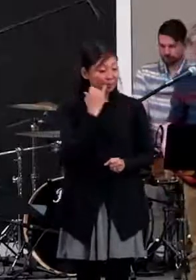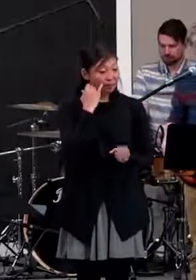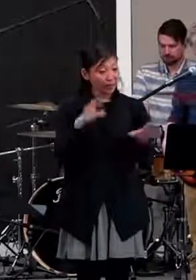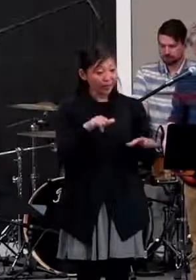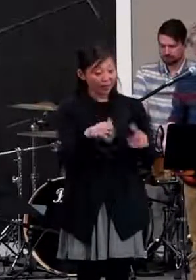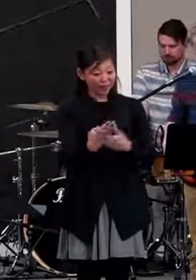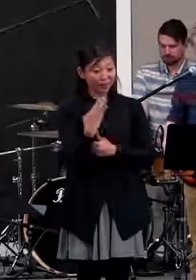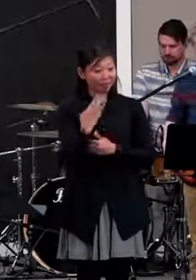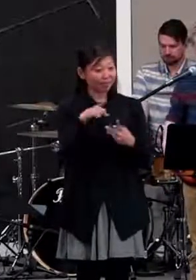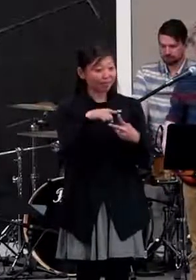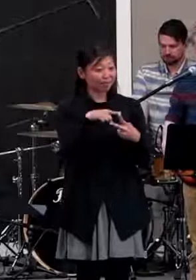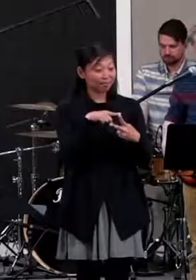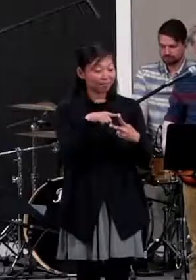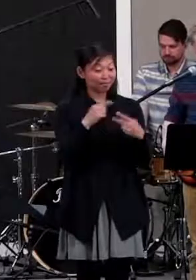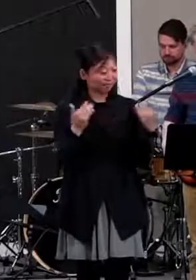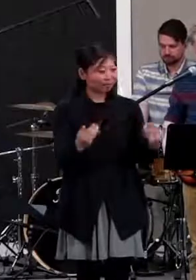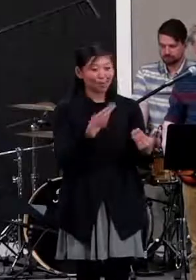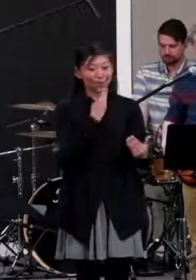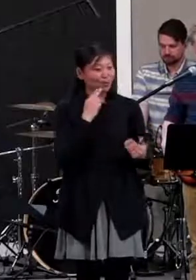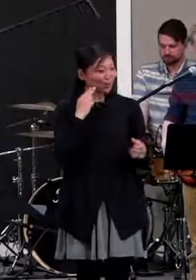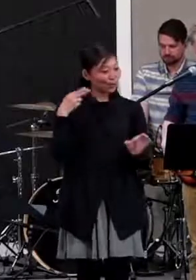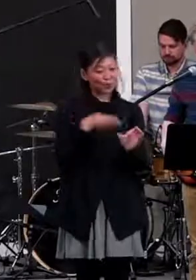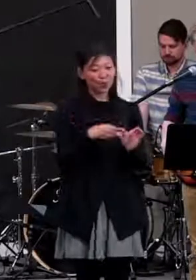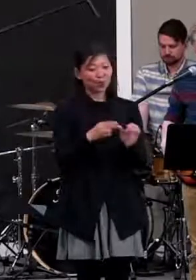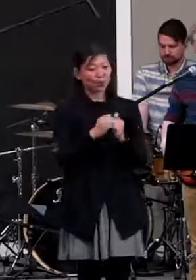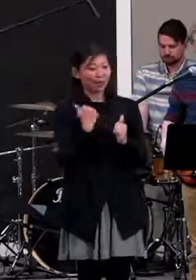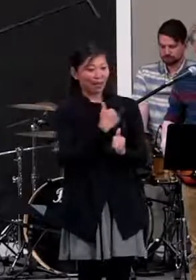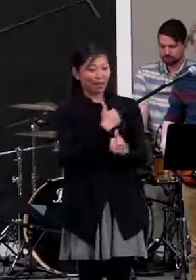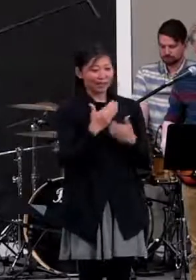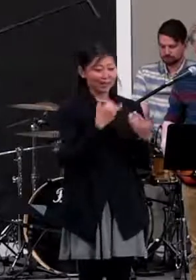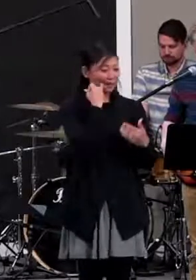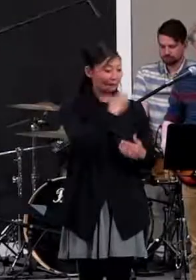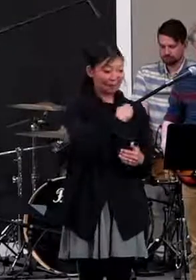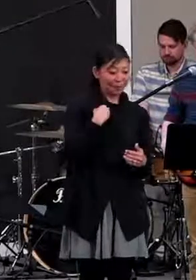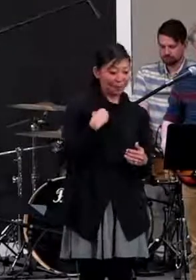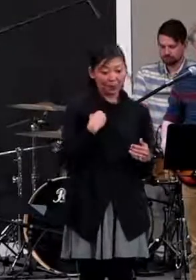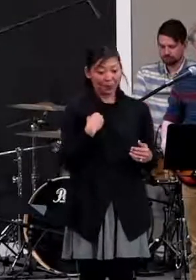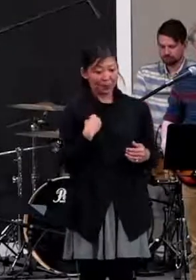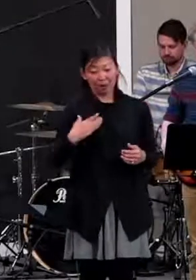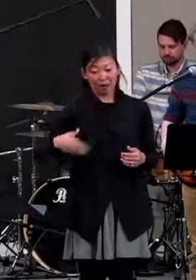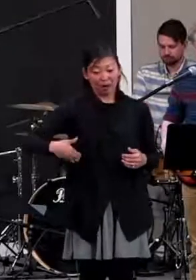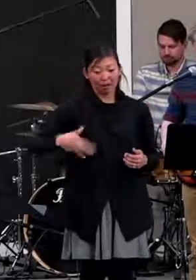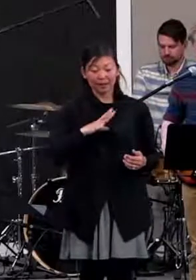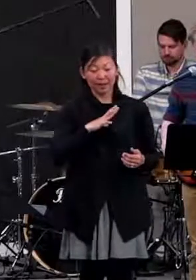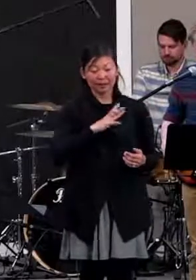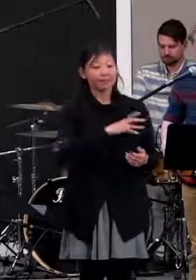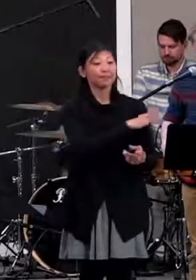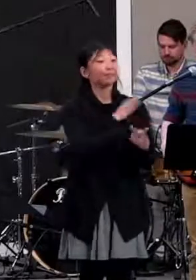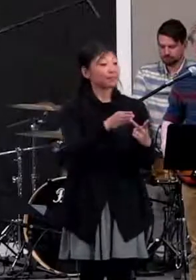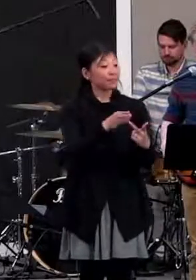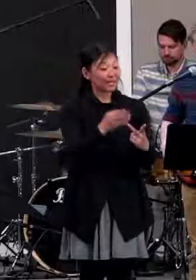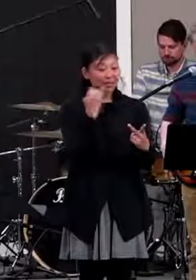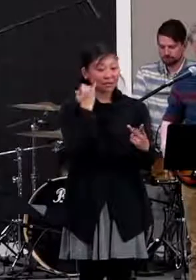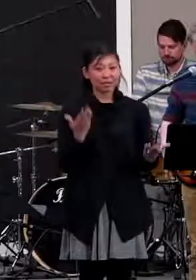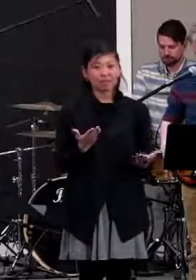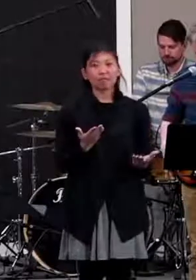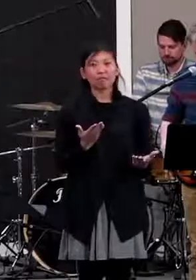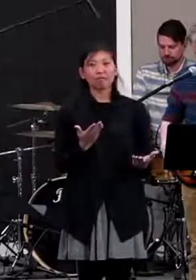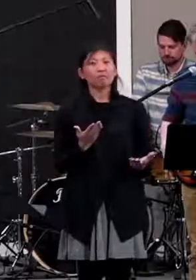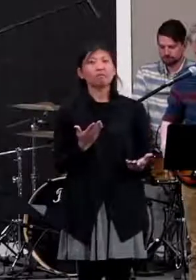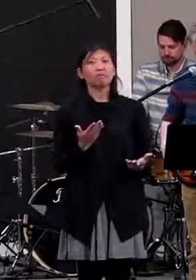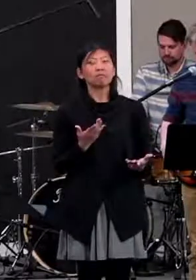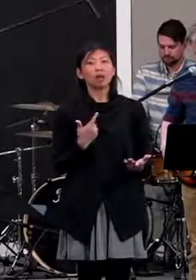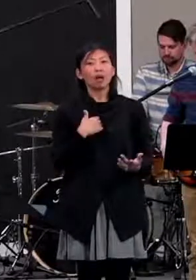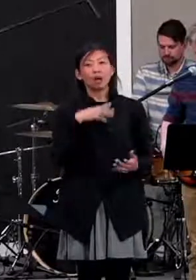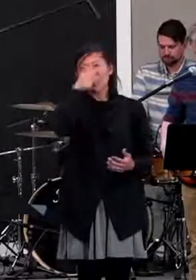this morning, you are welcome at this table, whether you're a member of our church or not. However, if you're here this morning and you realize, I'm just not